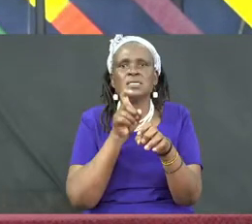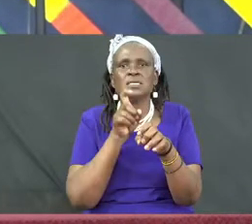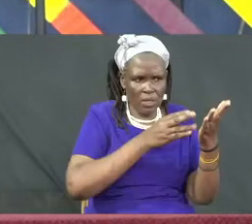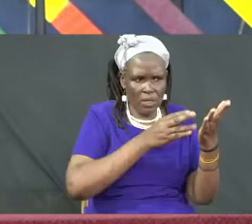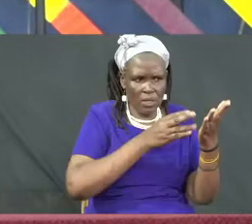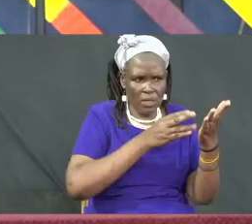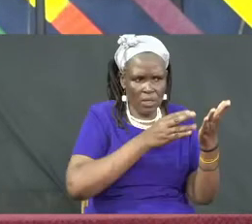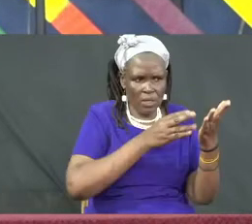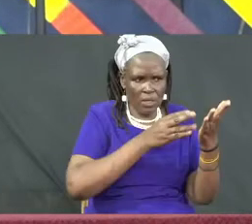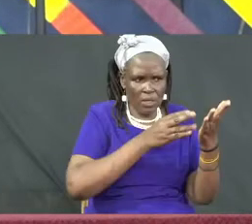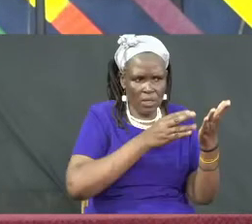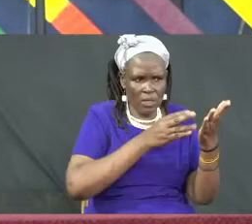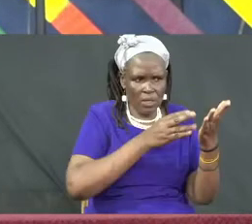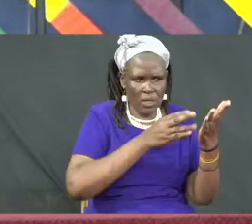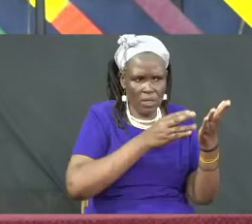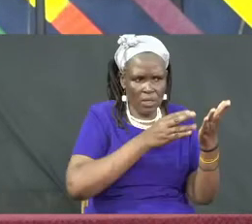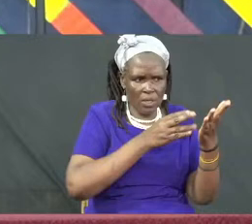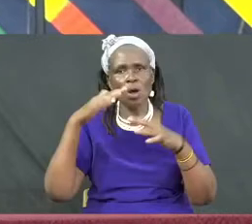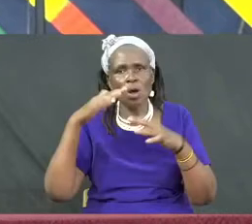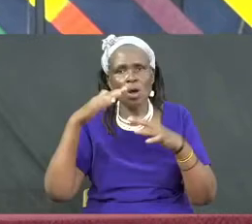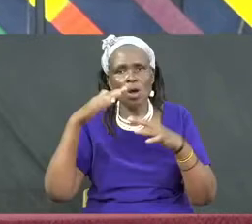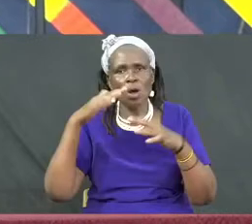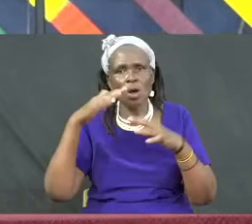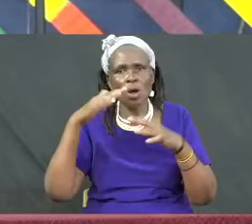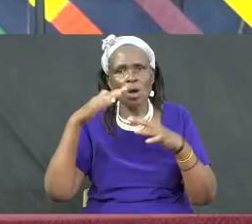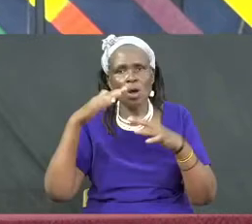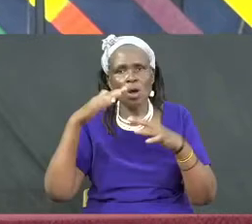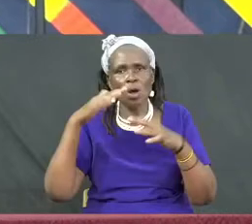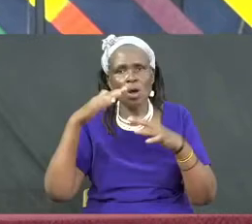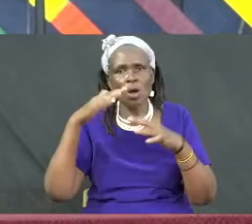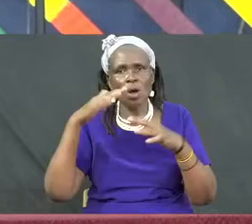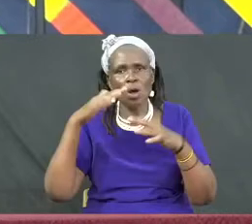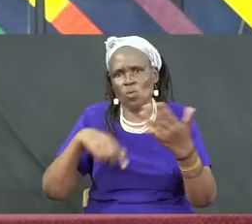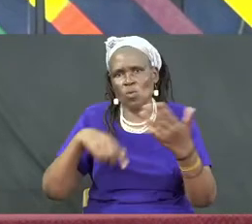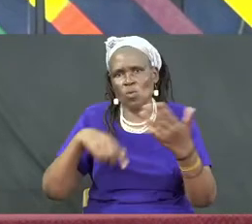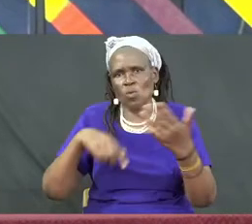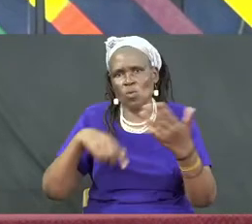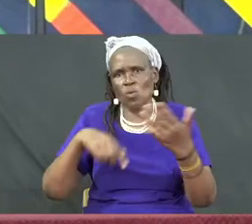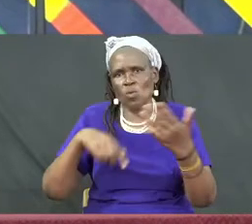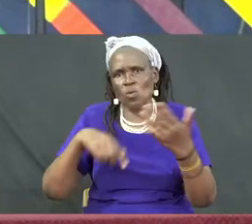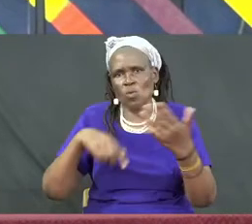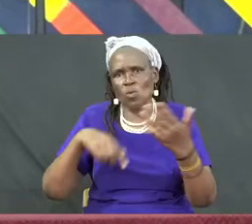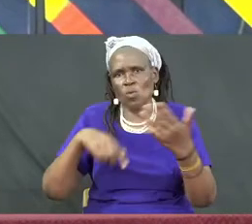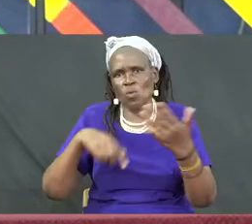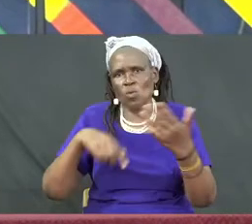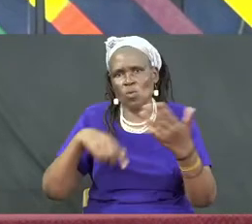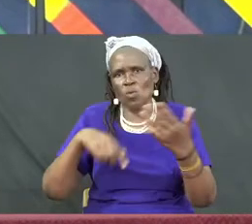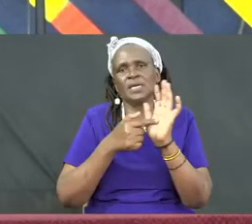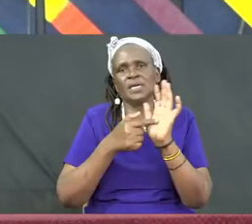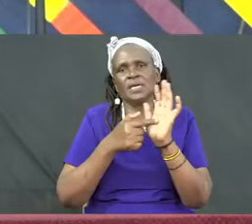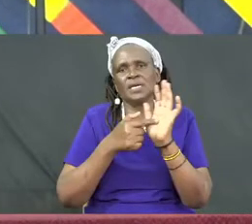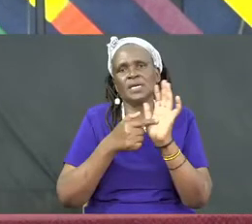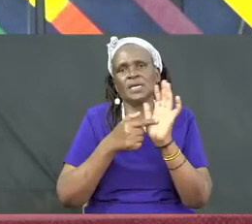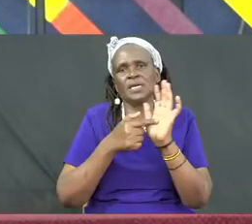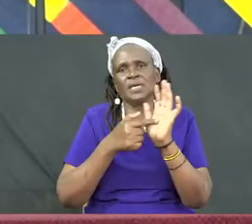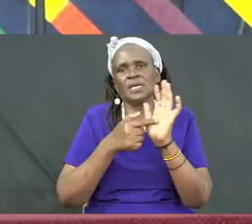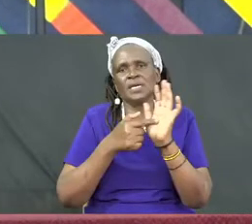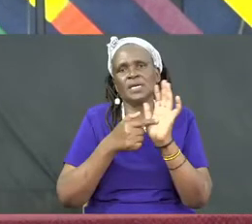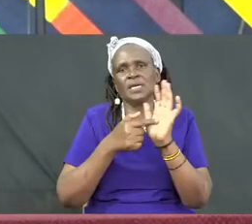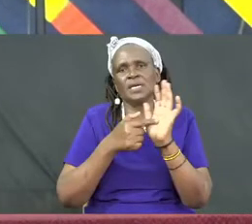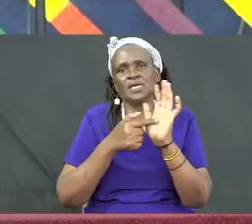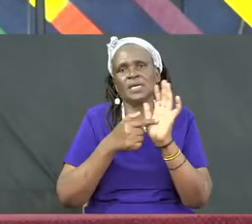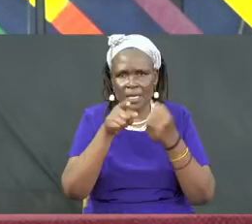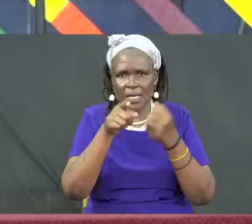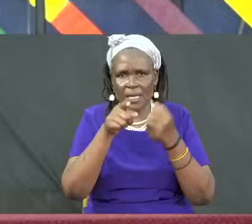Scripture, we know what the snake represents, right? We know what the serpent represents. And so what happened at that time